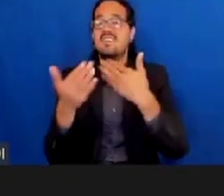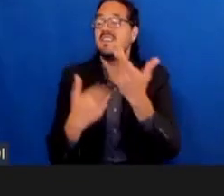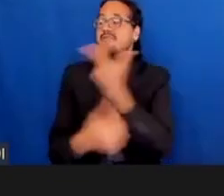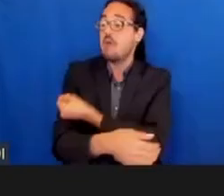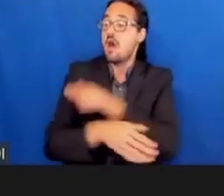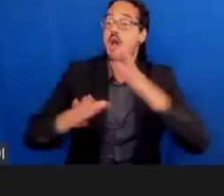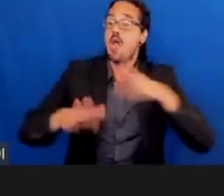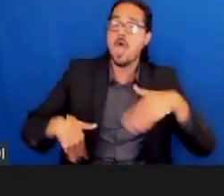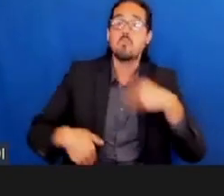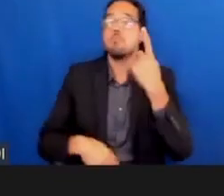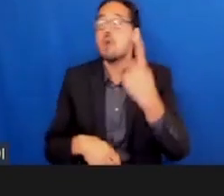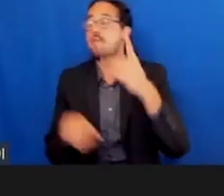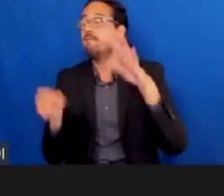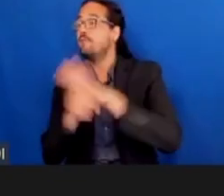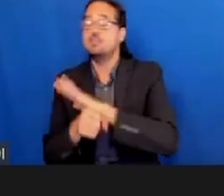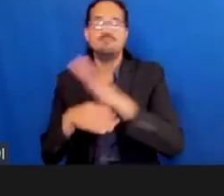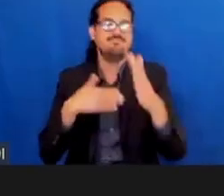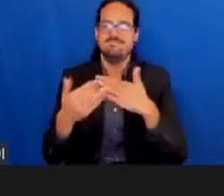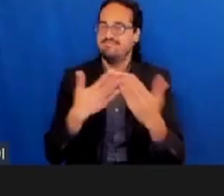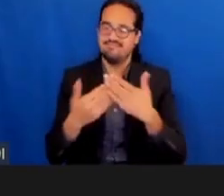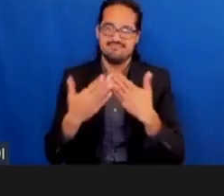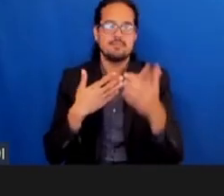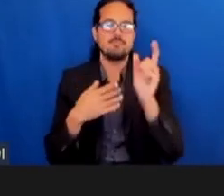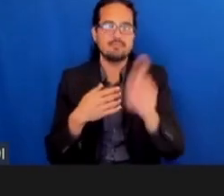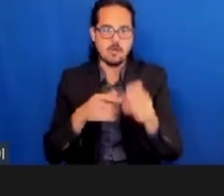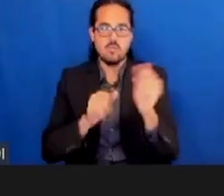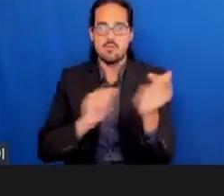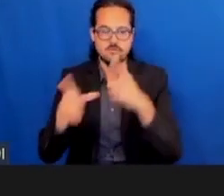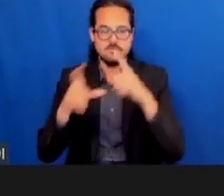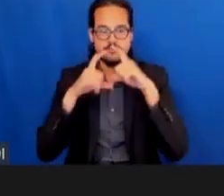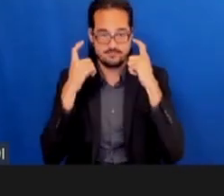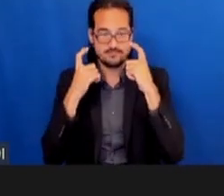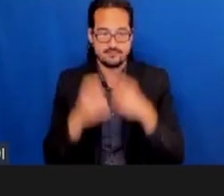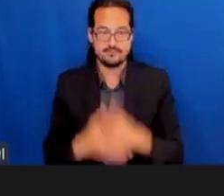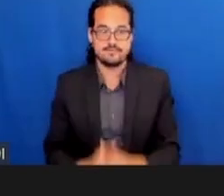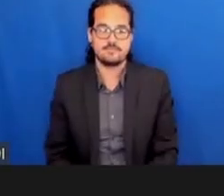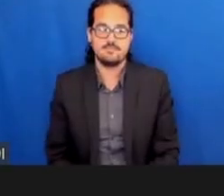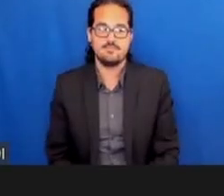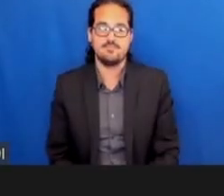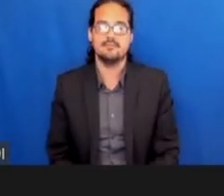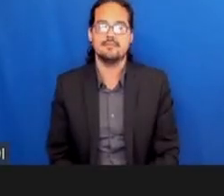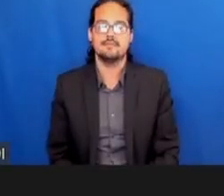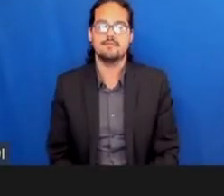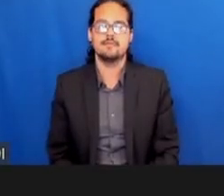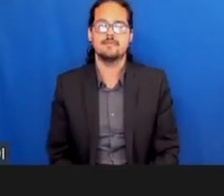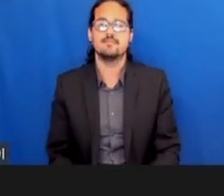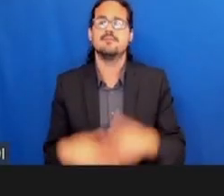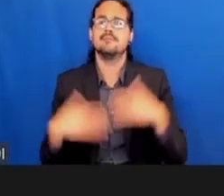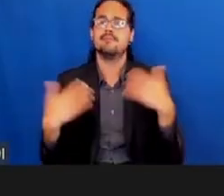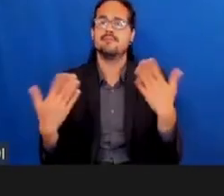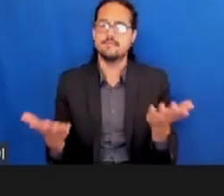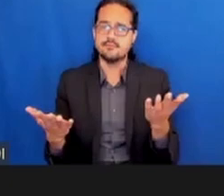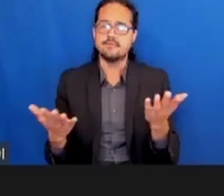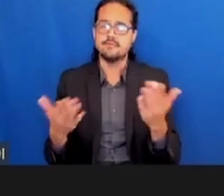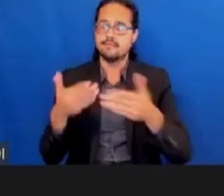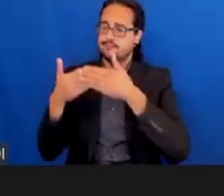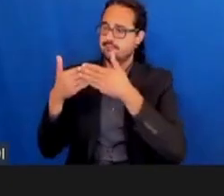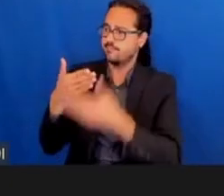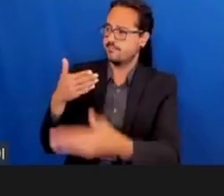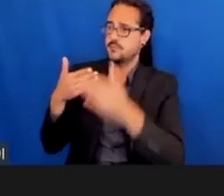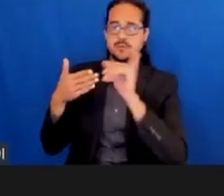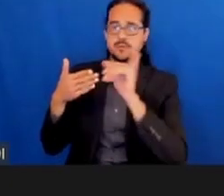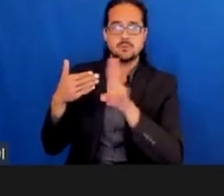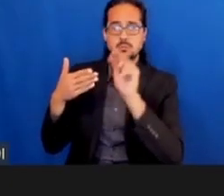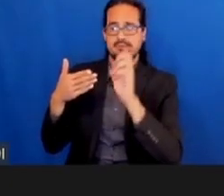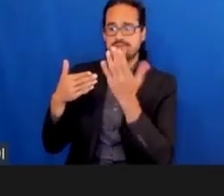All right, next slide, please. So why are we ready to move beyond the blueprint? Hopefully I've helped set the stage for the answer to that question, which